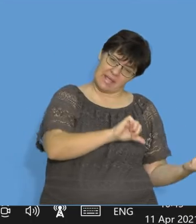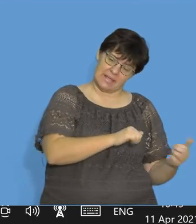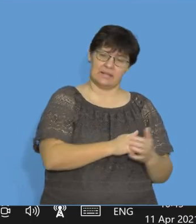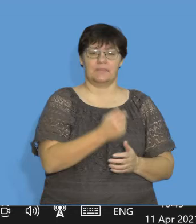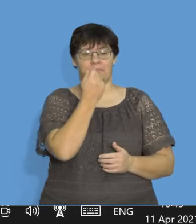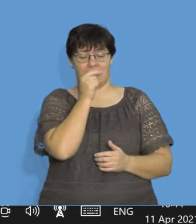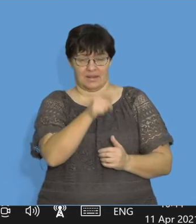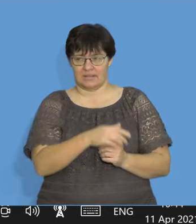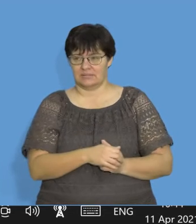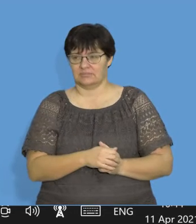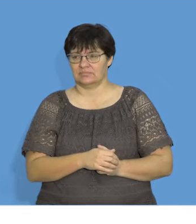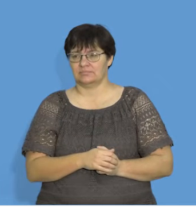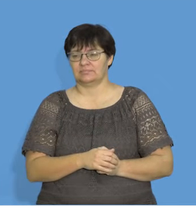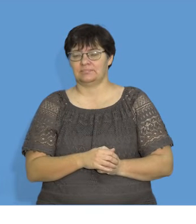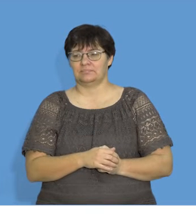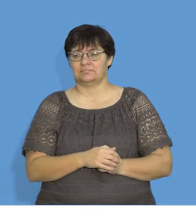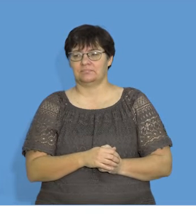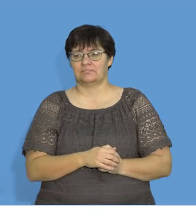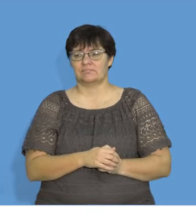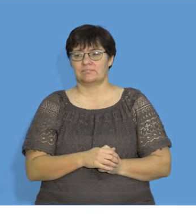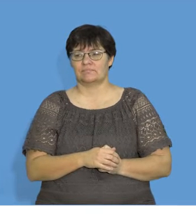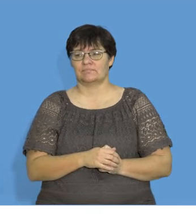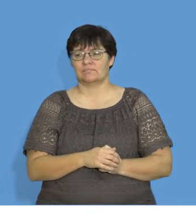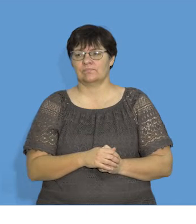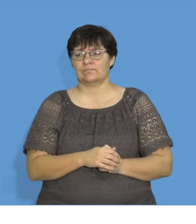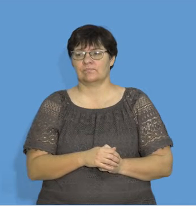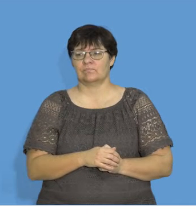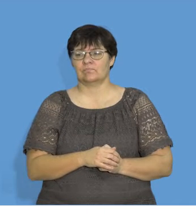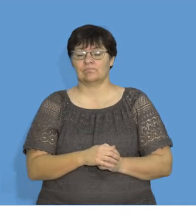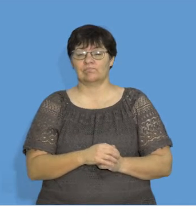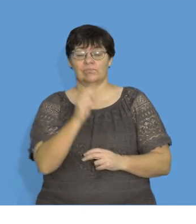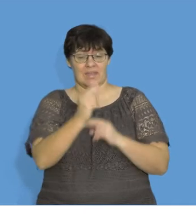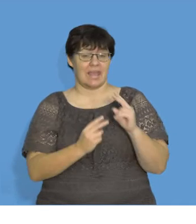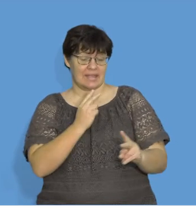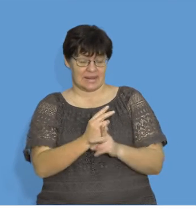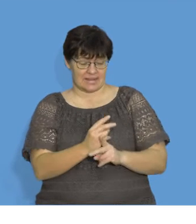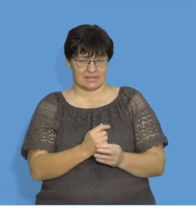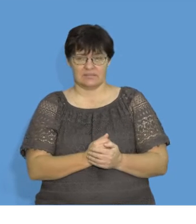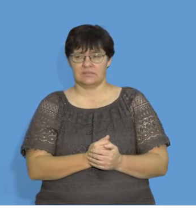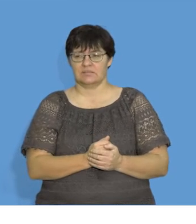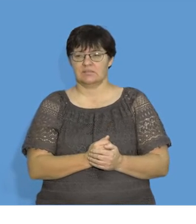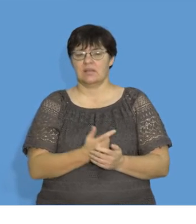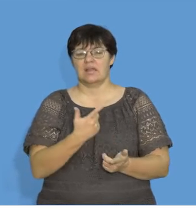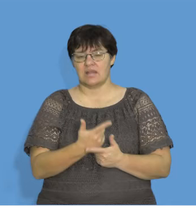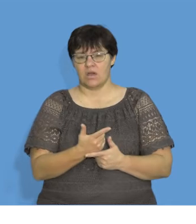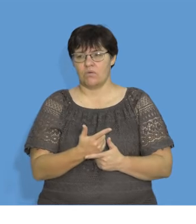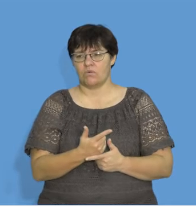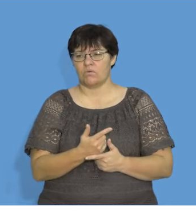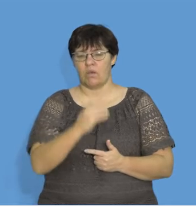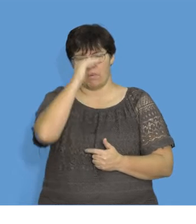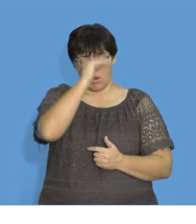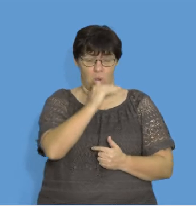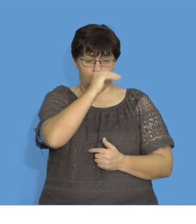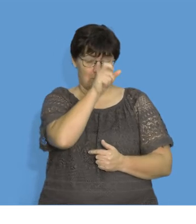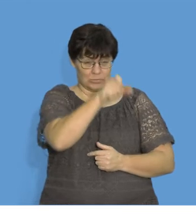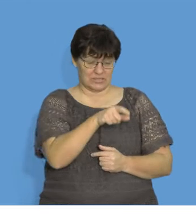little man. Okay, there he is. And we're going to reset, and I'm actually going to drop him down. So